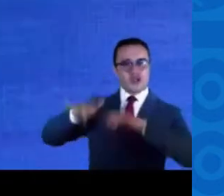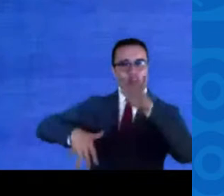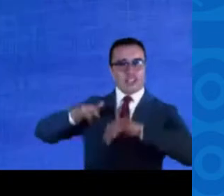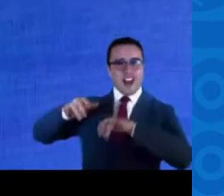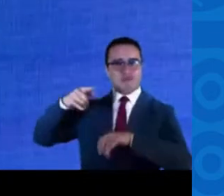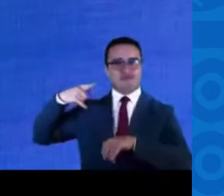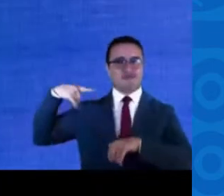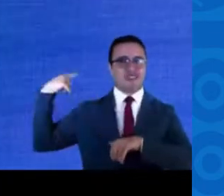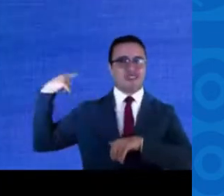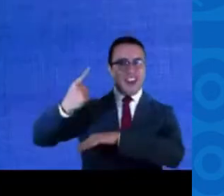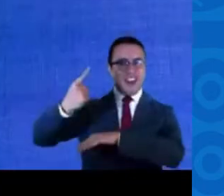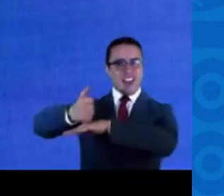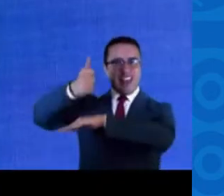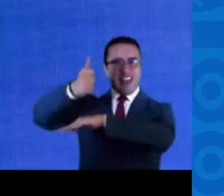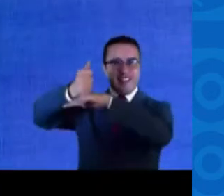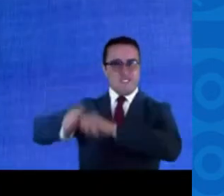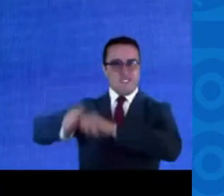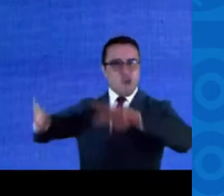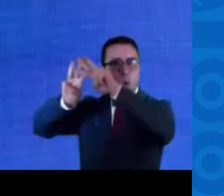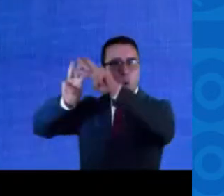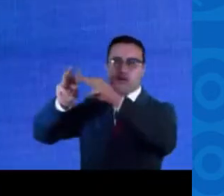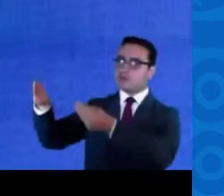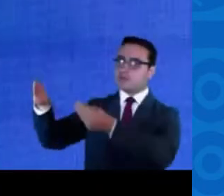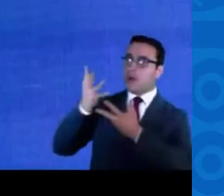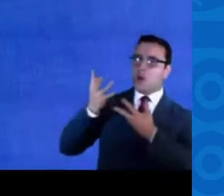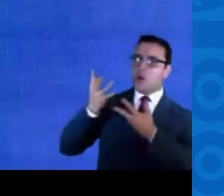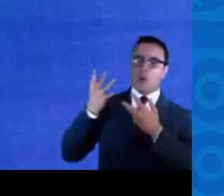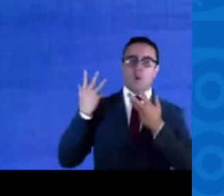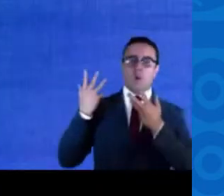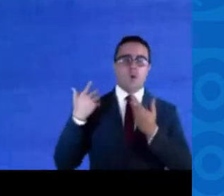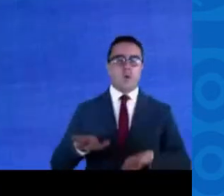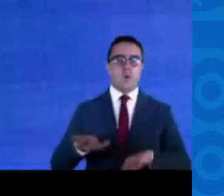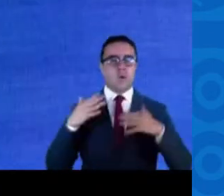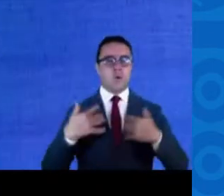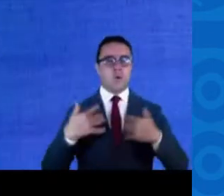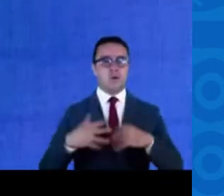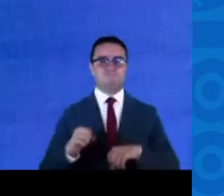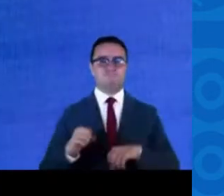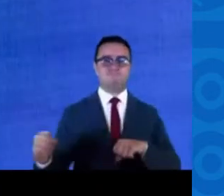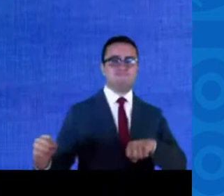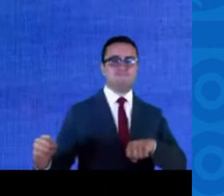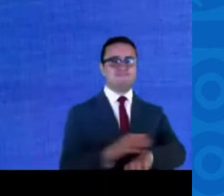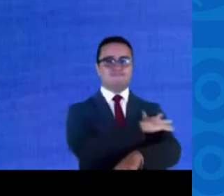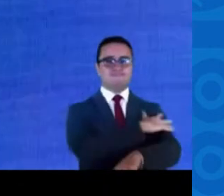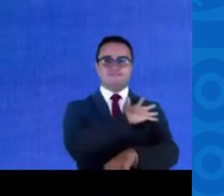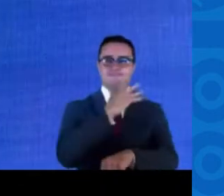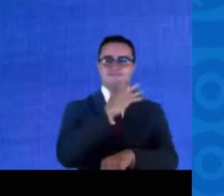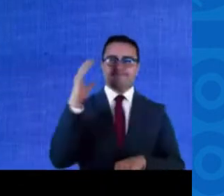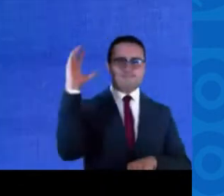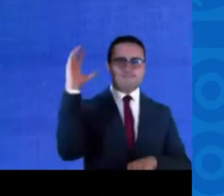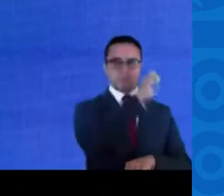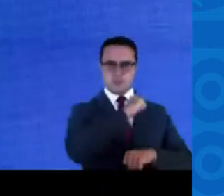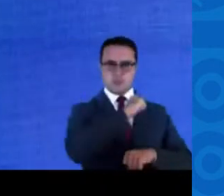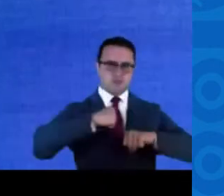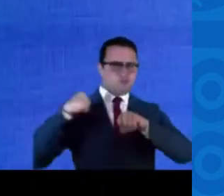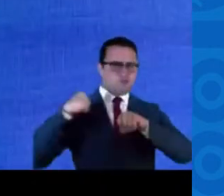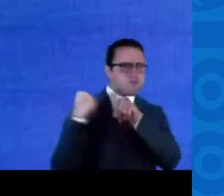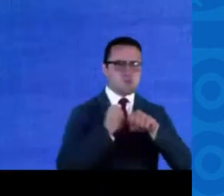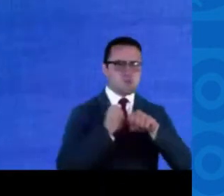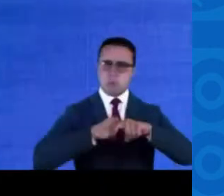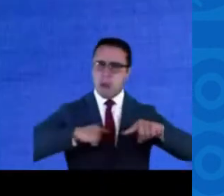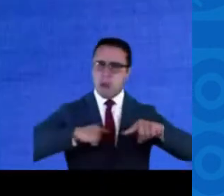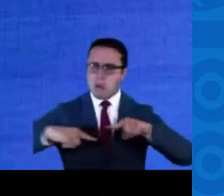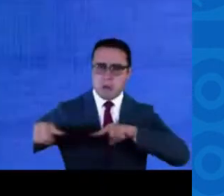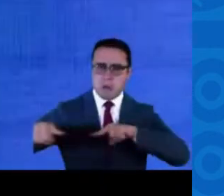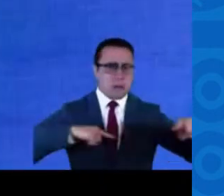for the General Secretary of the United Nations for his support. I think that this